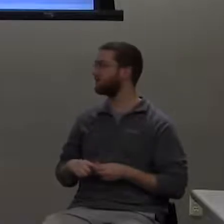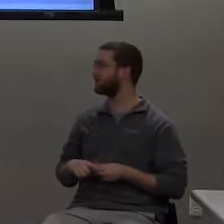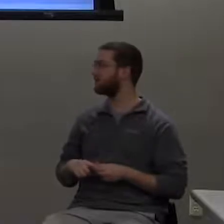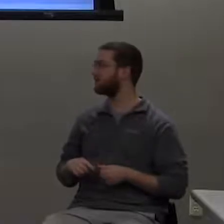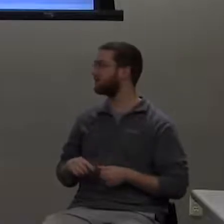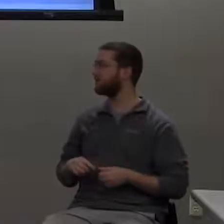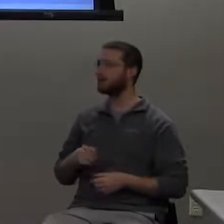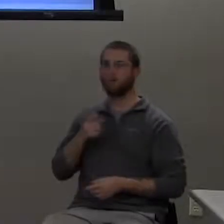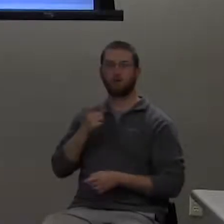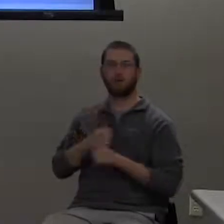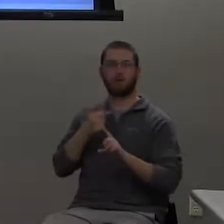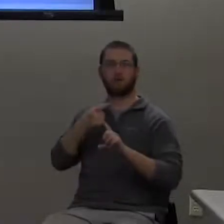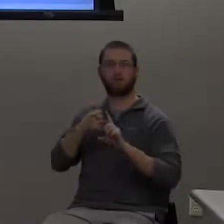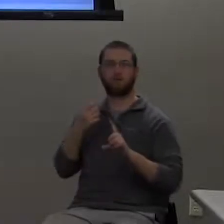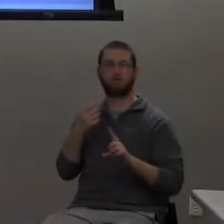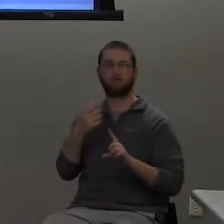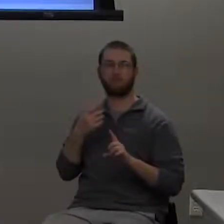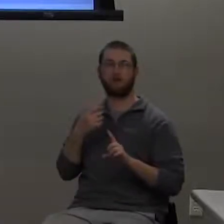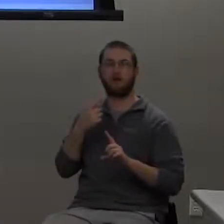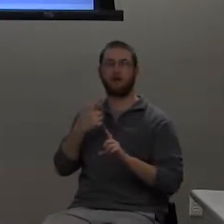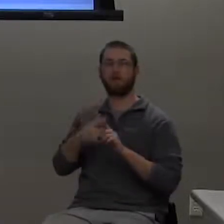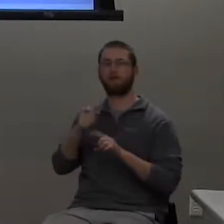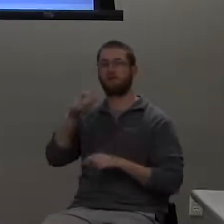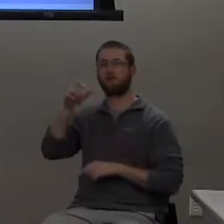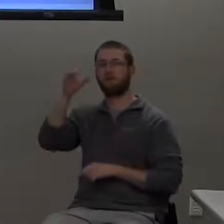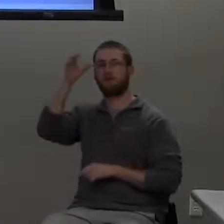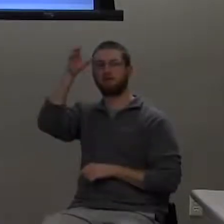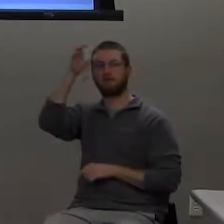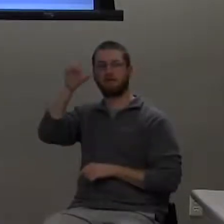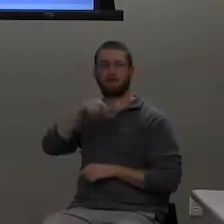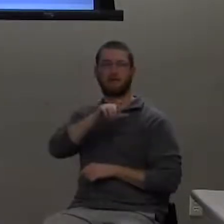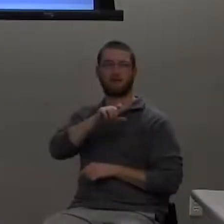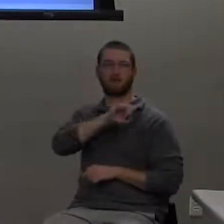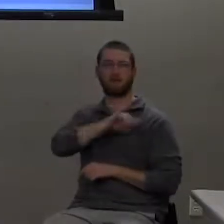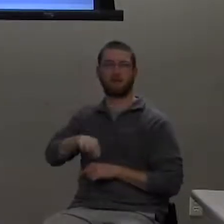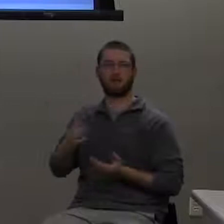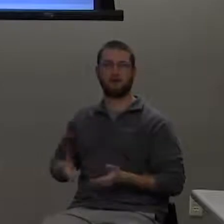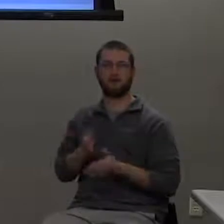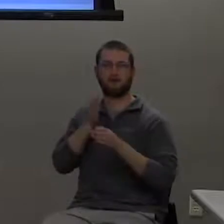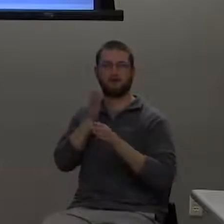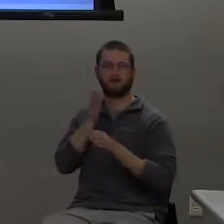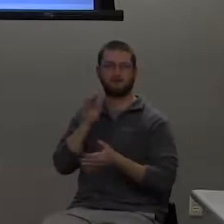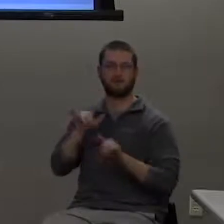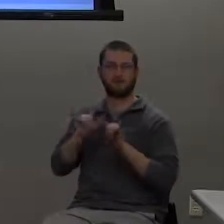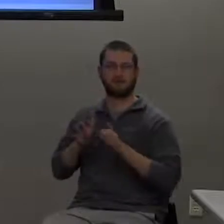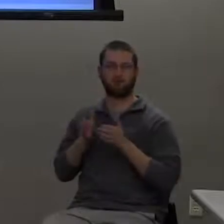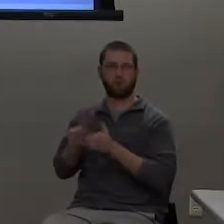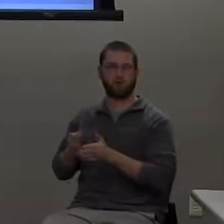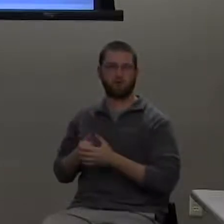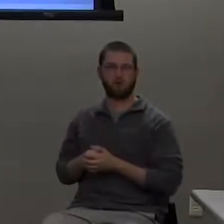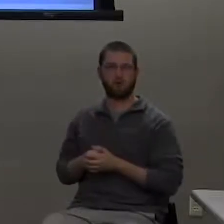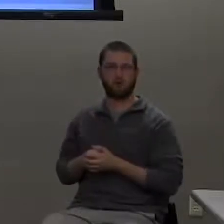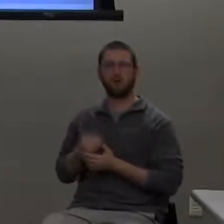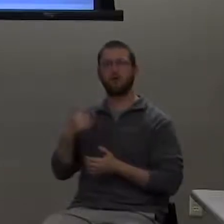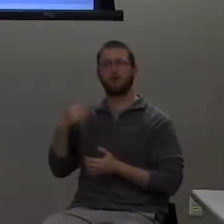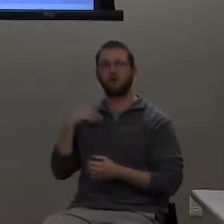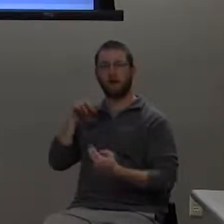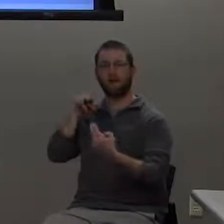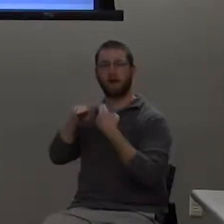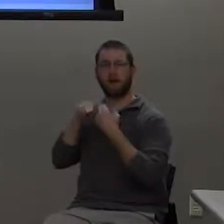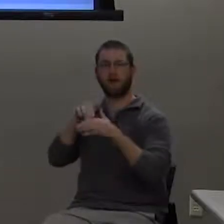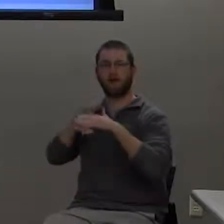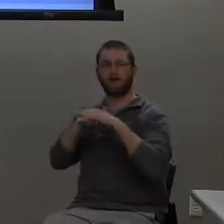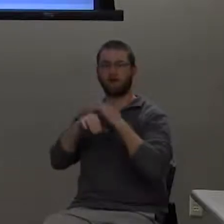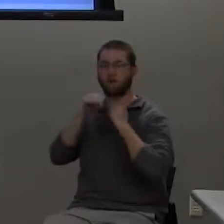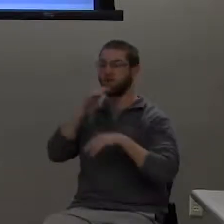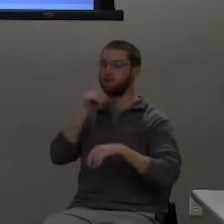time. Well, I'm talking about from there to here. It's the same route. And I would say that you have highway accessibility here. You're not